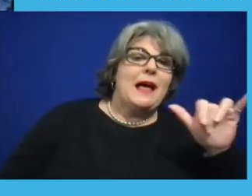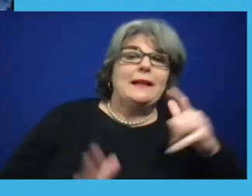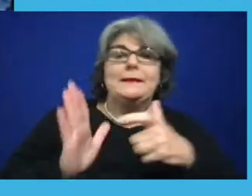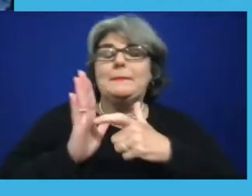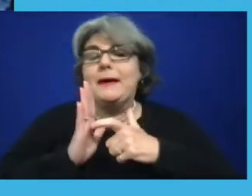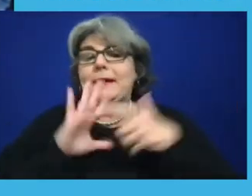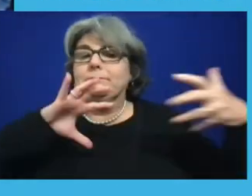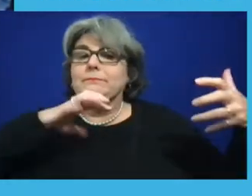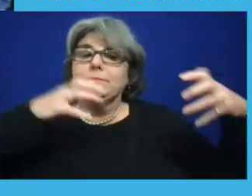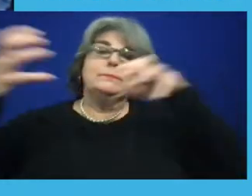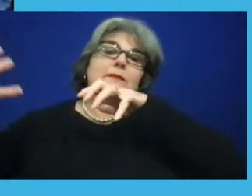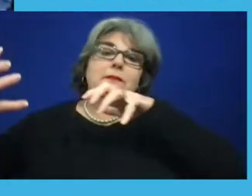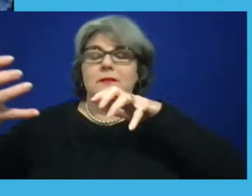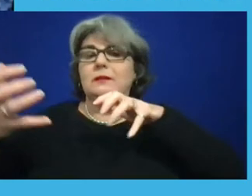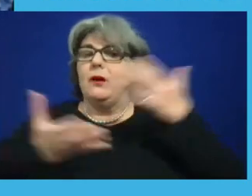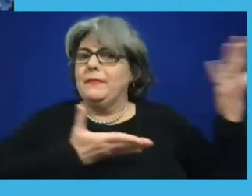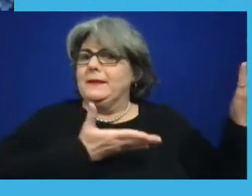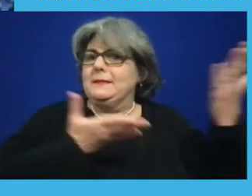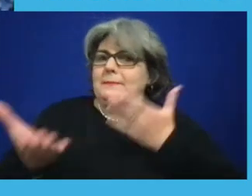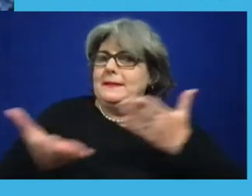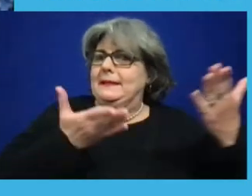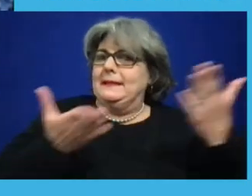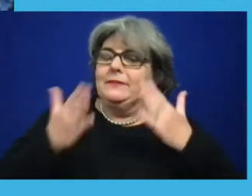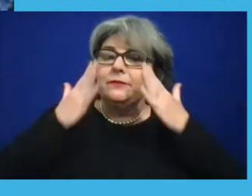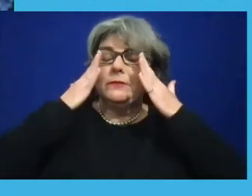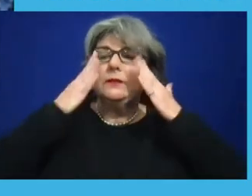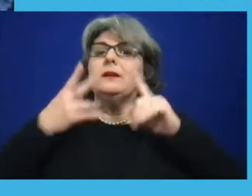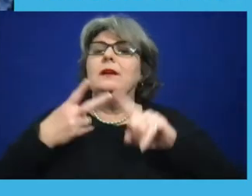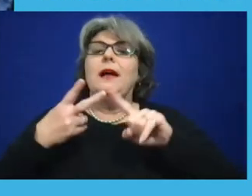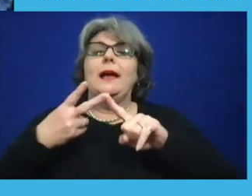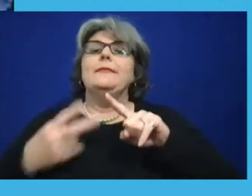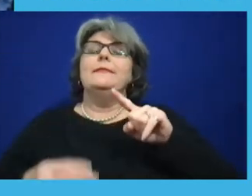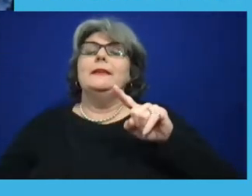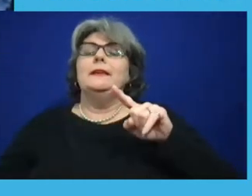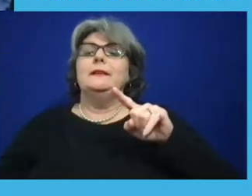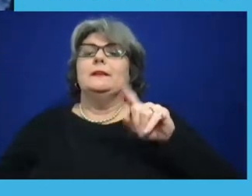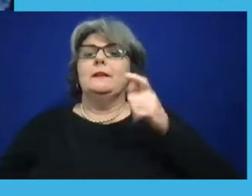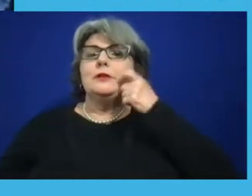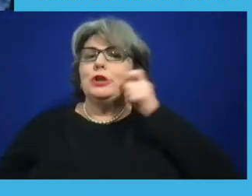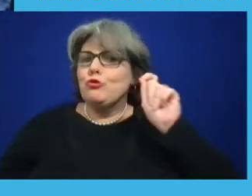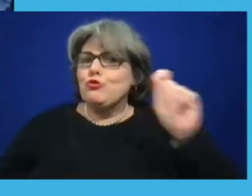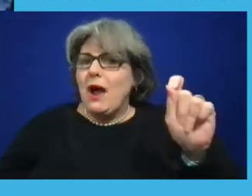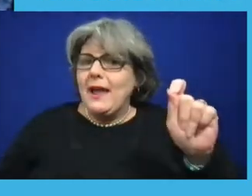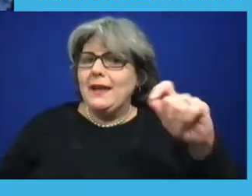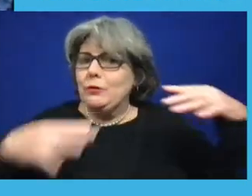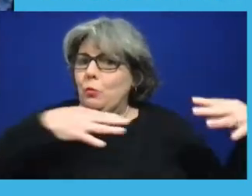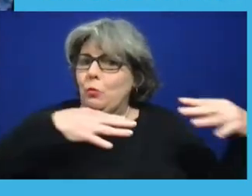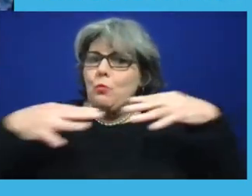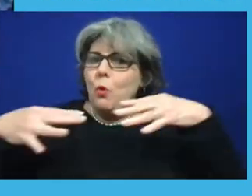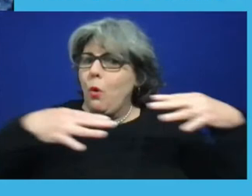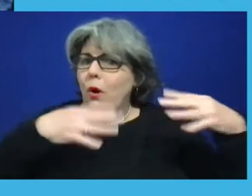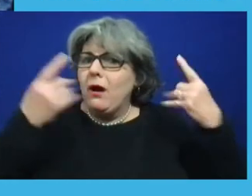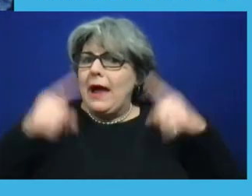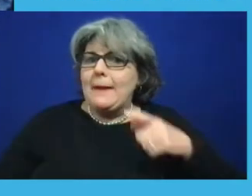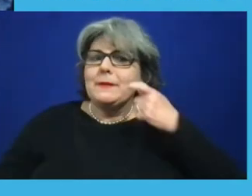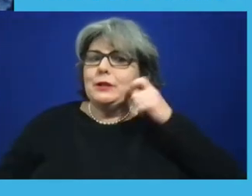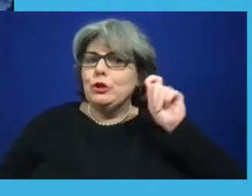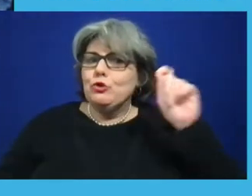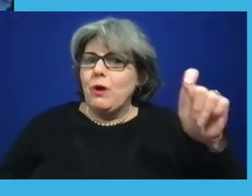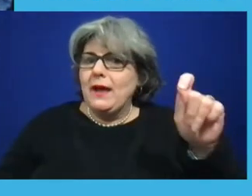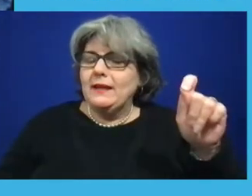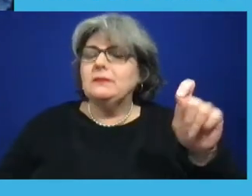The laws of supply and demand got messed up and wreaked havoc on supply chains. And then you have a war in